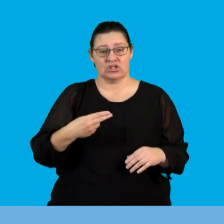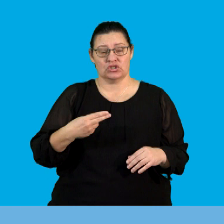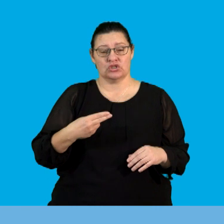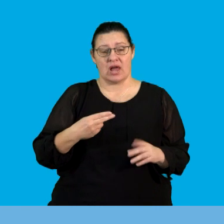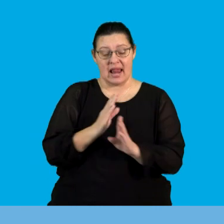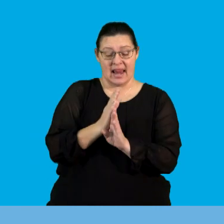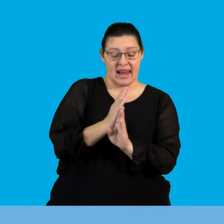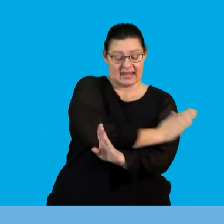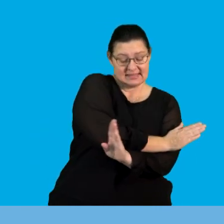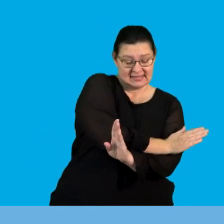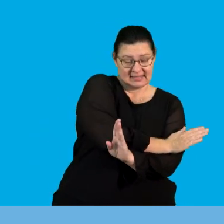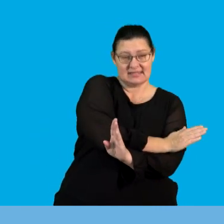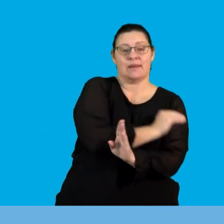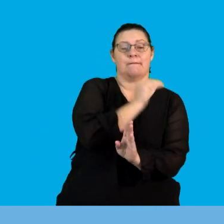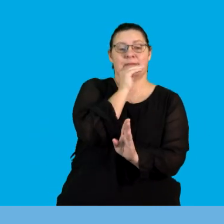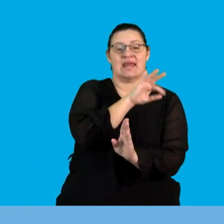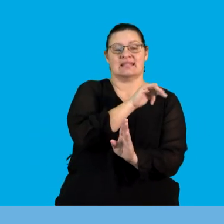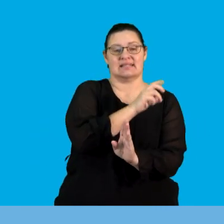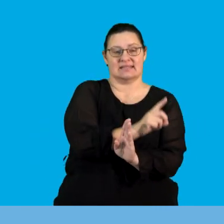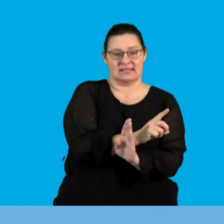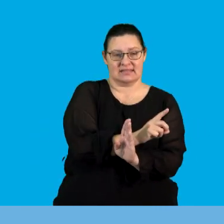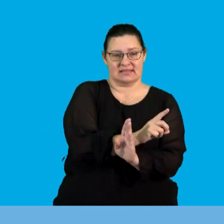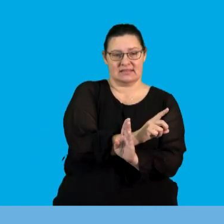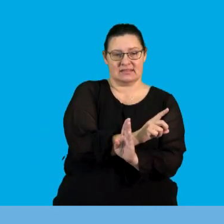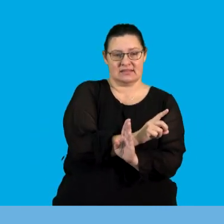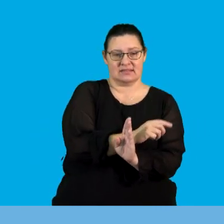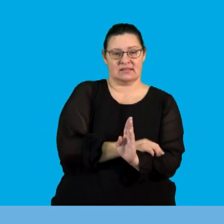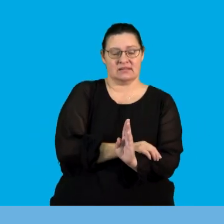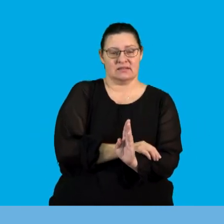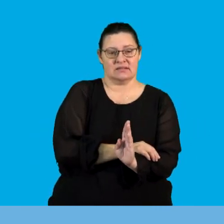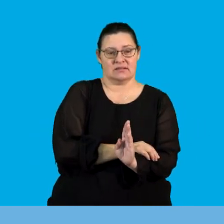pH that is less than 7, it is going to be acidic.